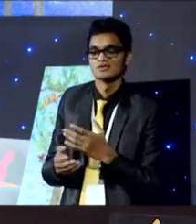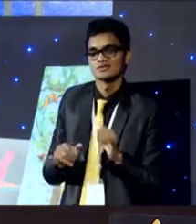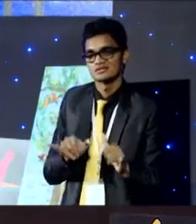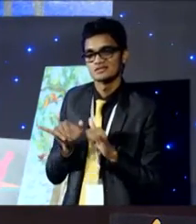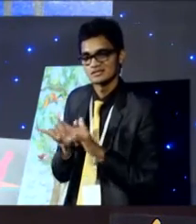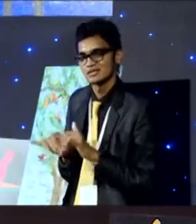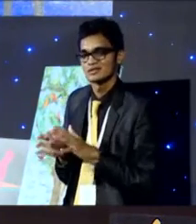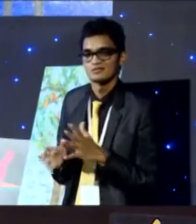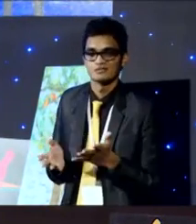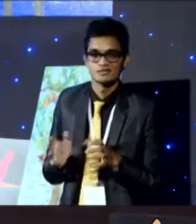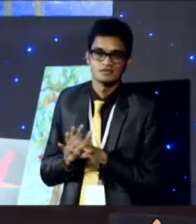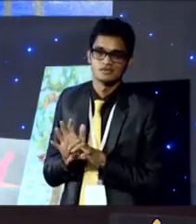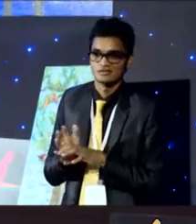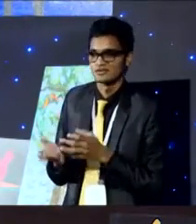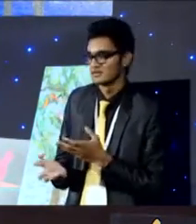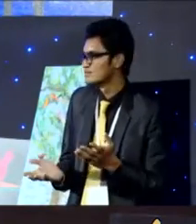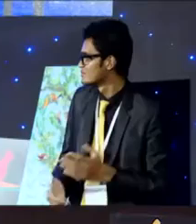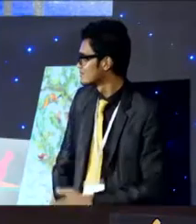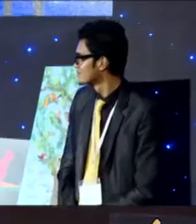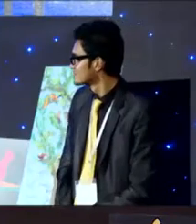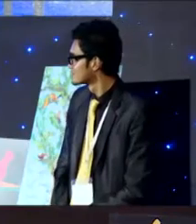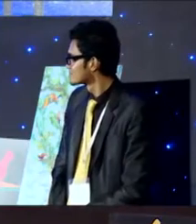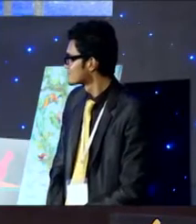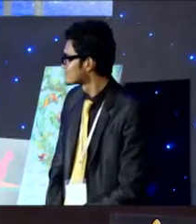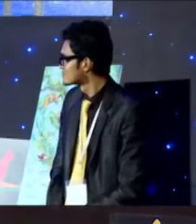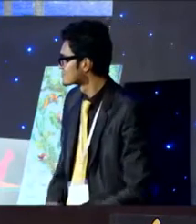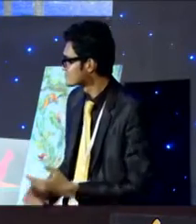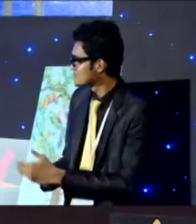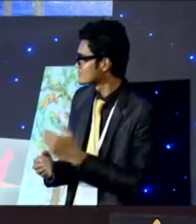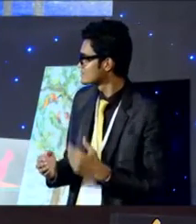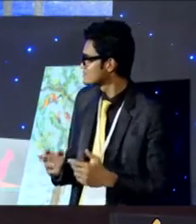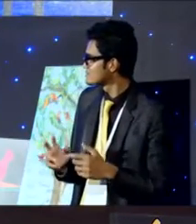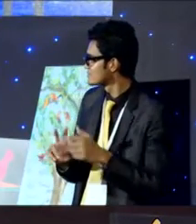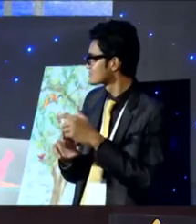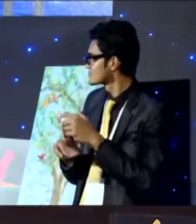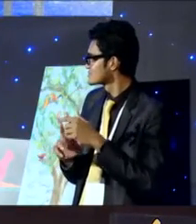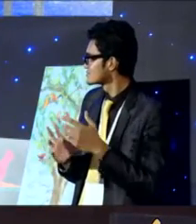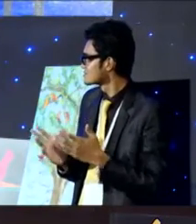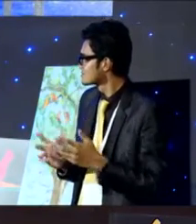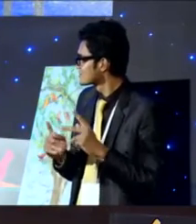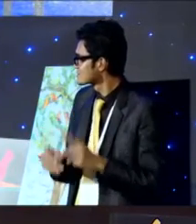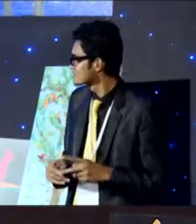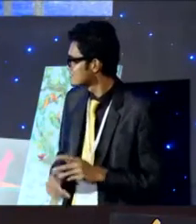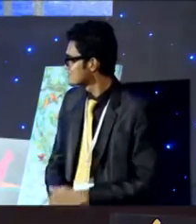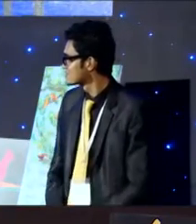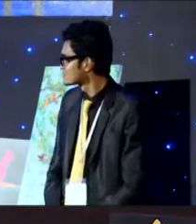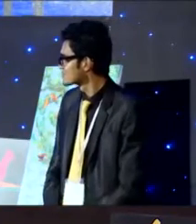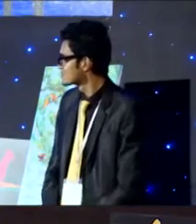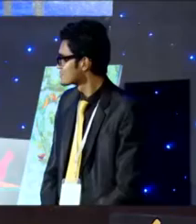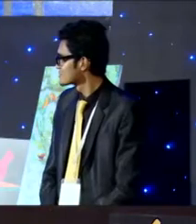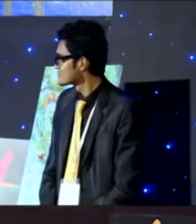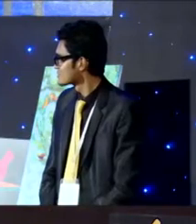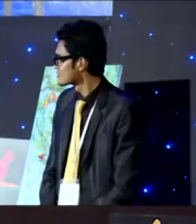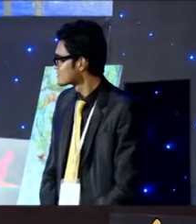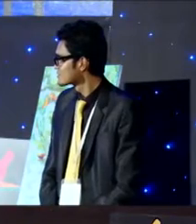You've been a role model for many. You've also been, I don't want to use the word activist, but in a way, you have been responsible